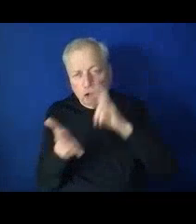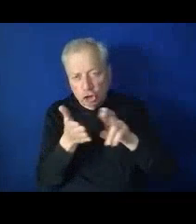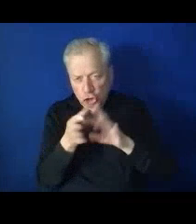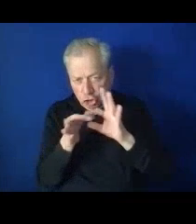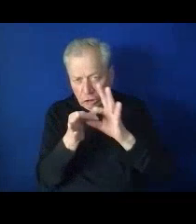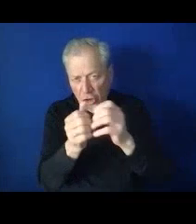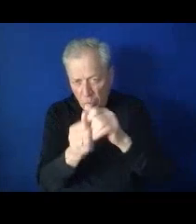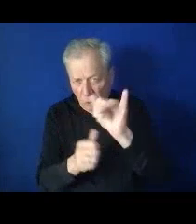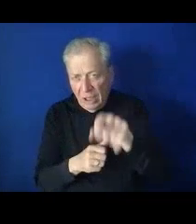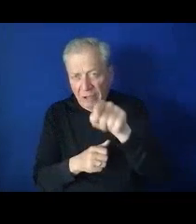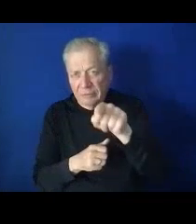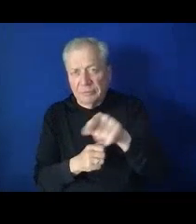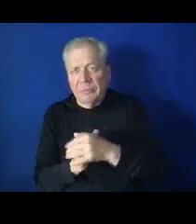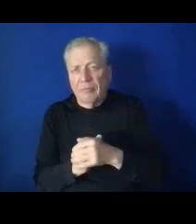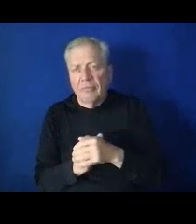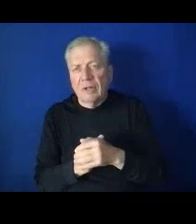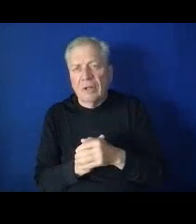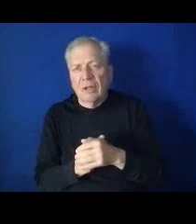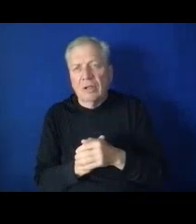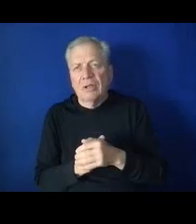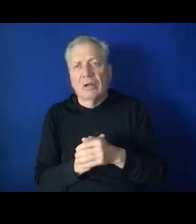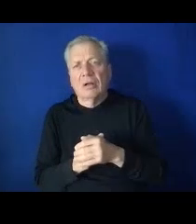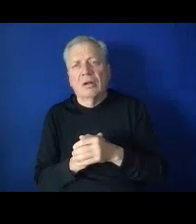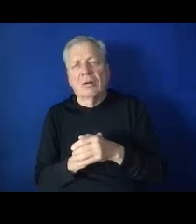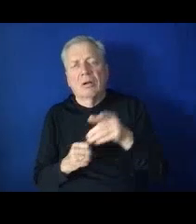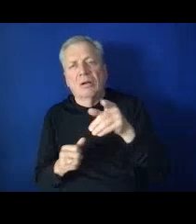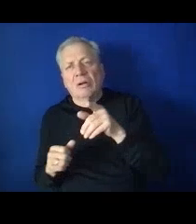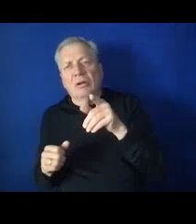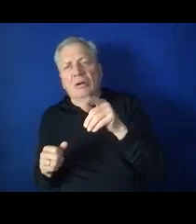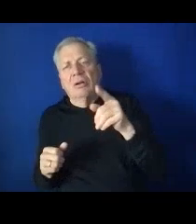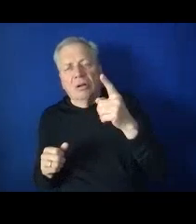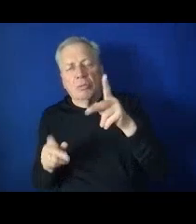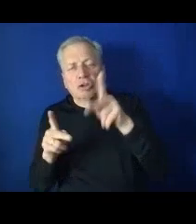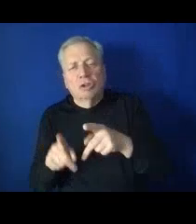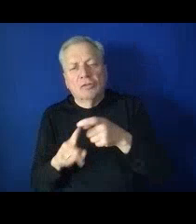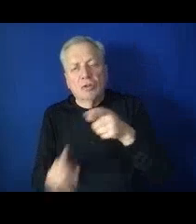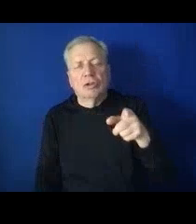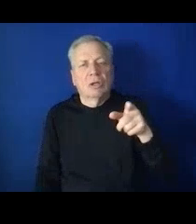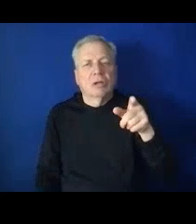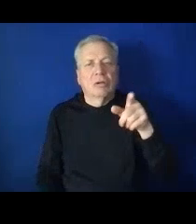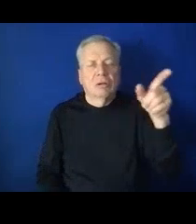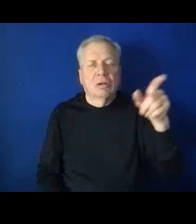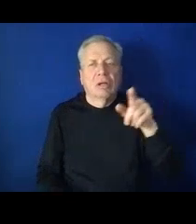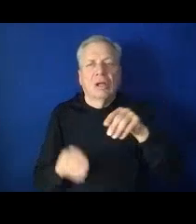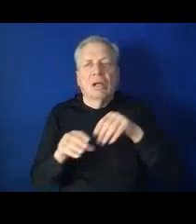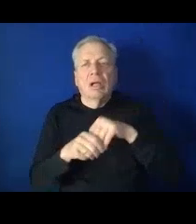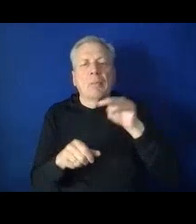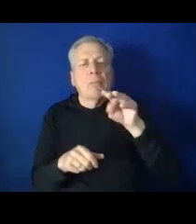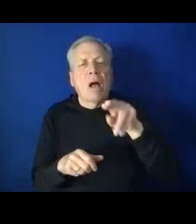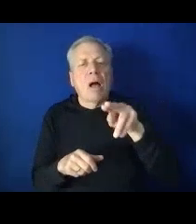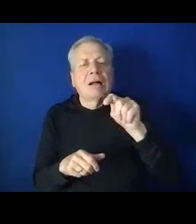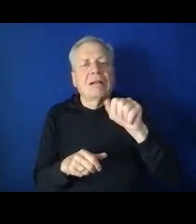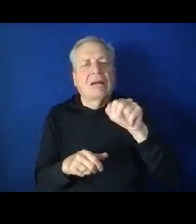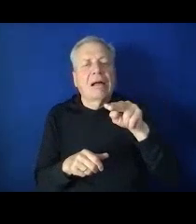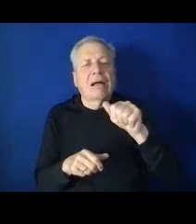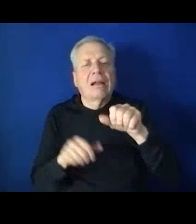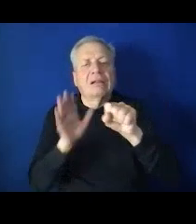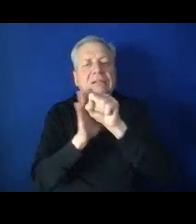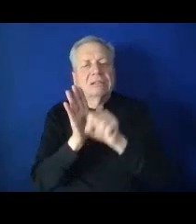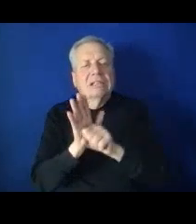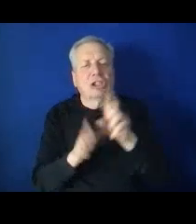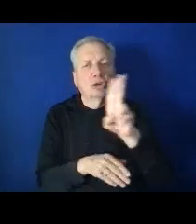it. Lila Fleischman out of Montana State University, she has taken on